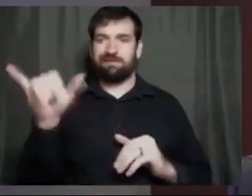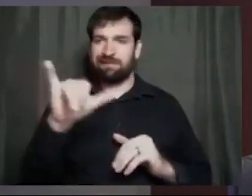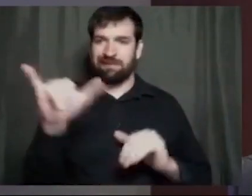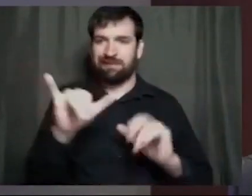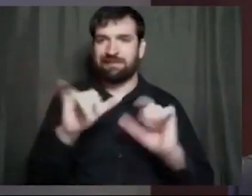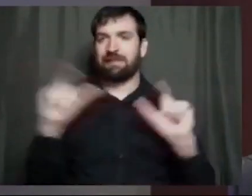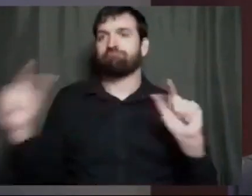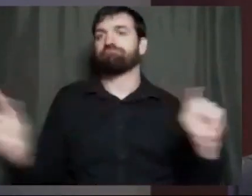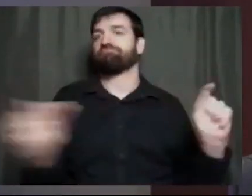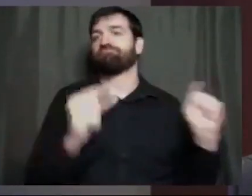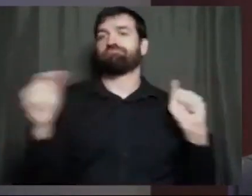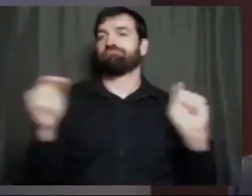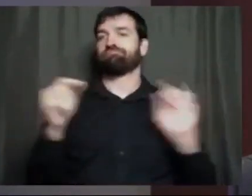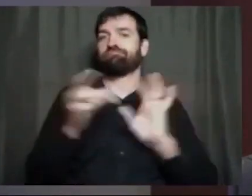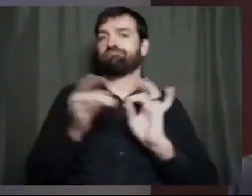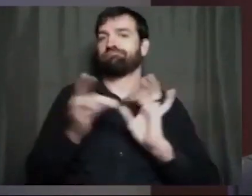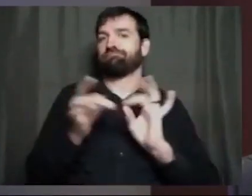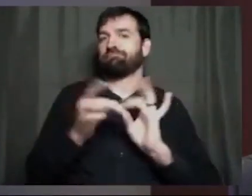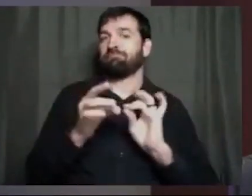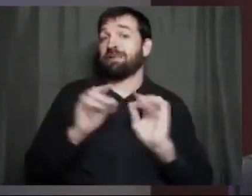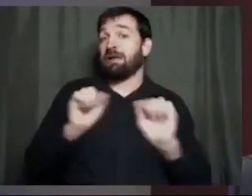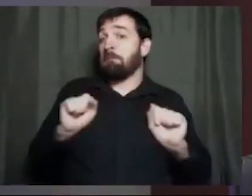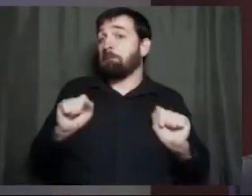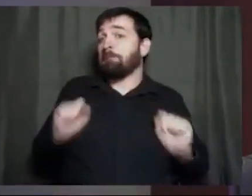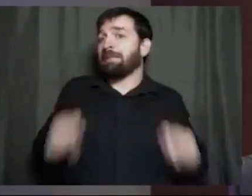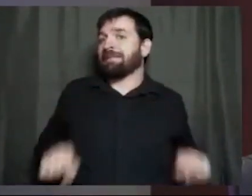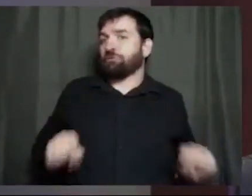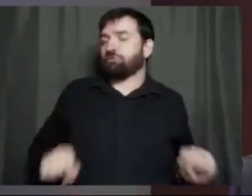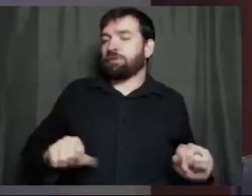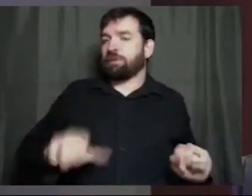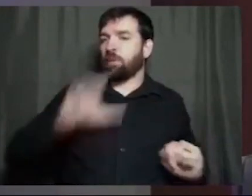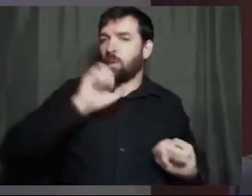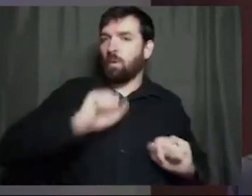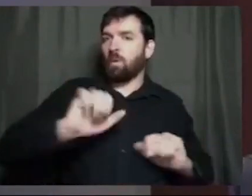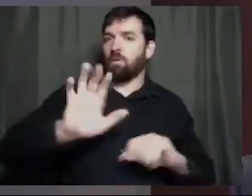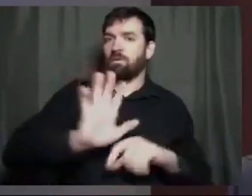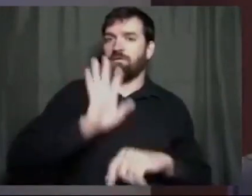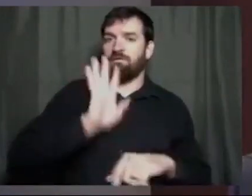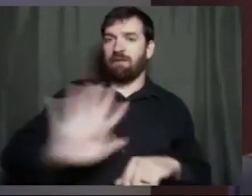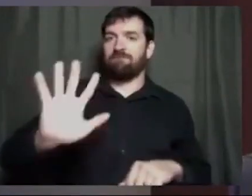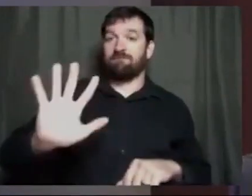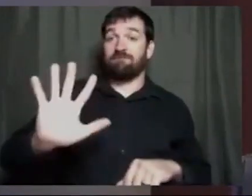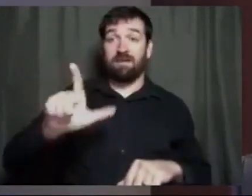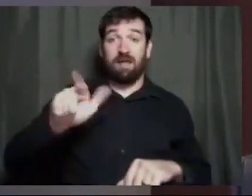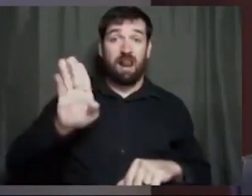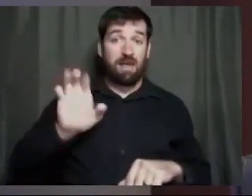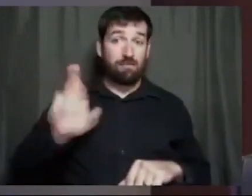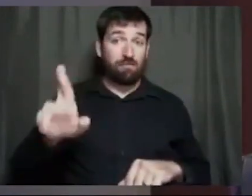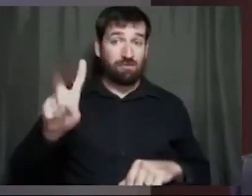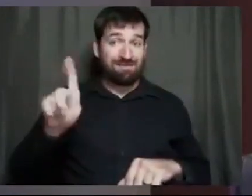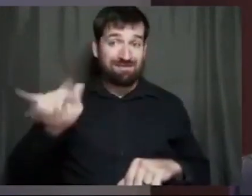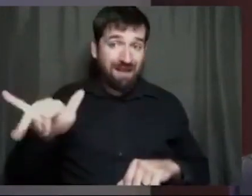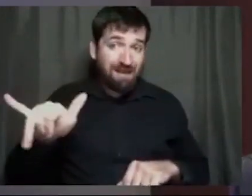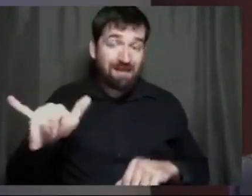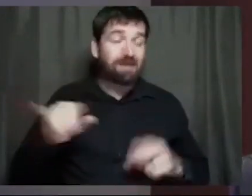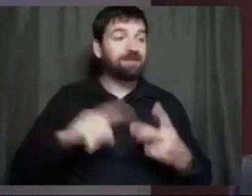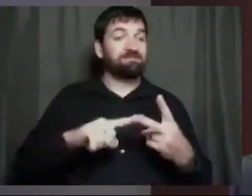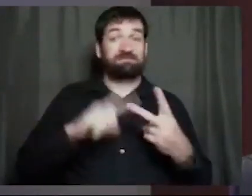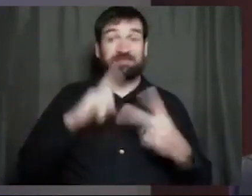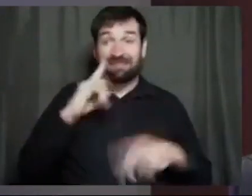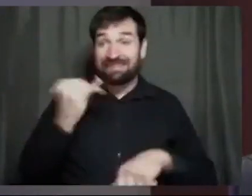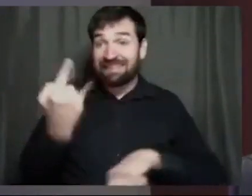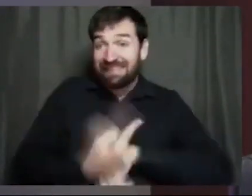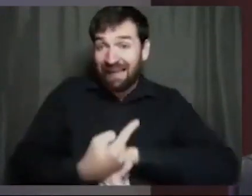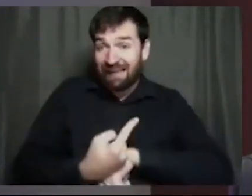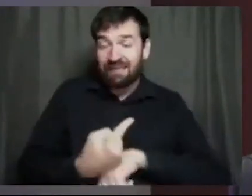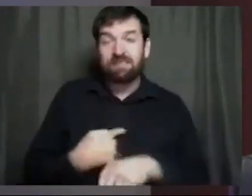read, that potentially down to age 5. I've read Labor Day. I've read as early as today. So I think everybody is kind of on pins